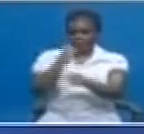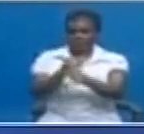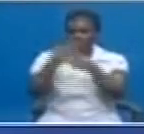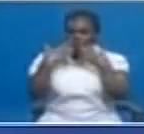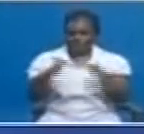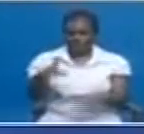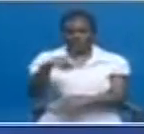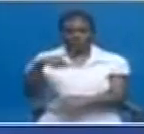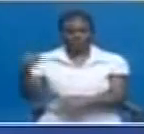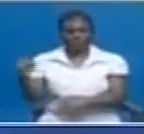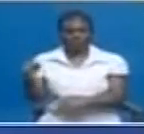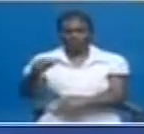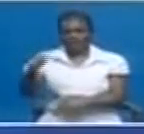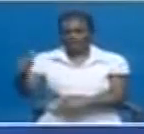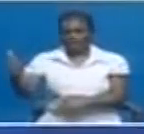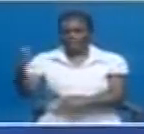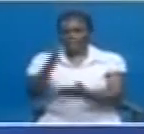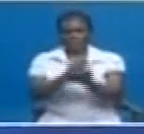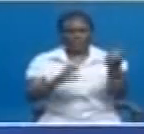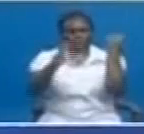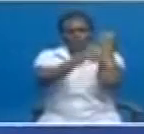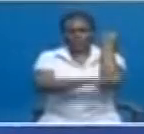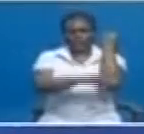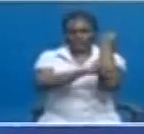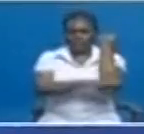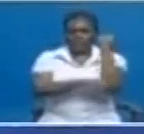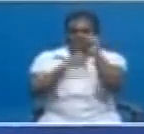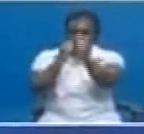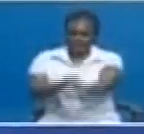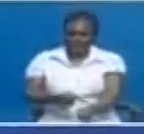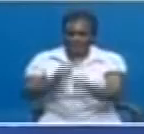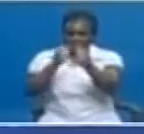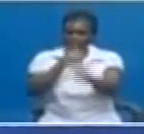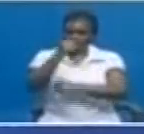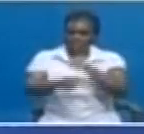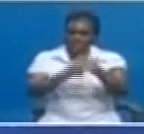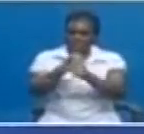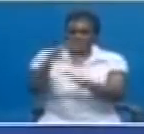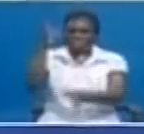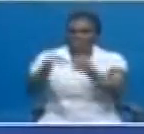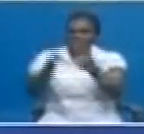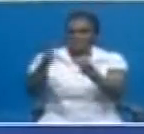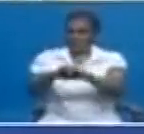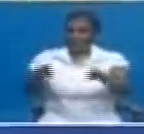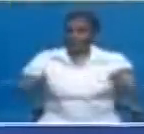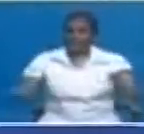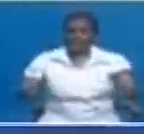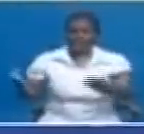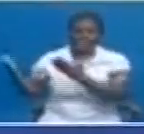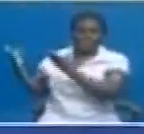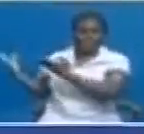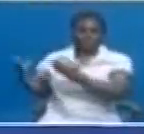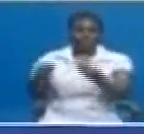now to grow even pistorialize any part of the country. In a continent where farmers have for years relied on rain-fed agriculture, this could